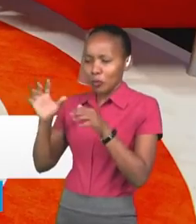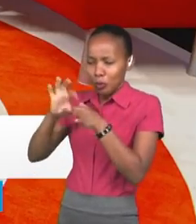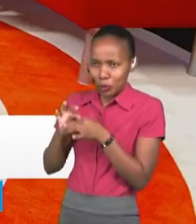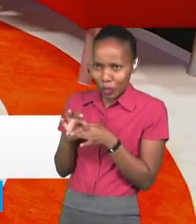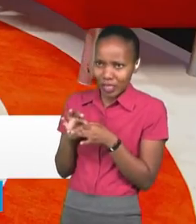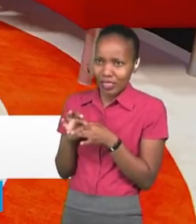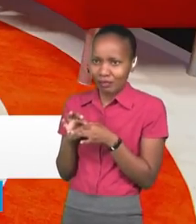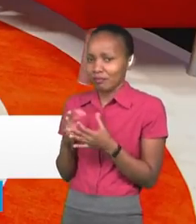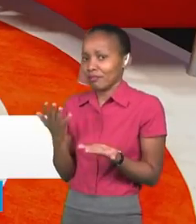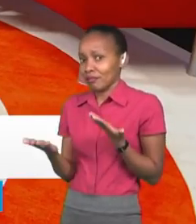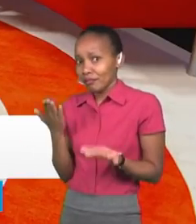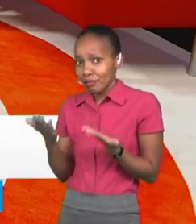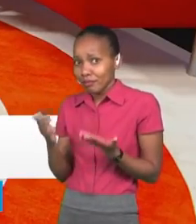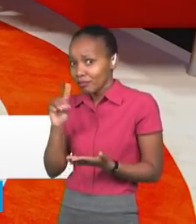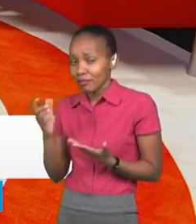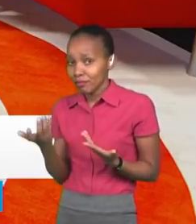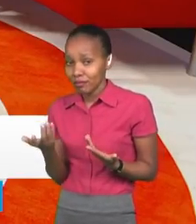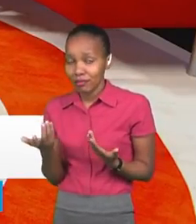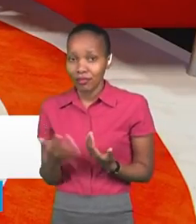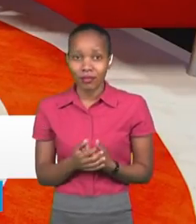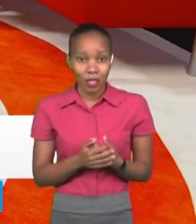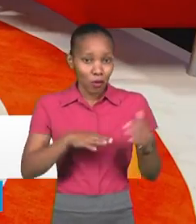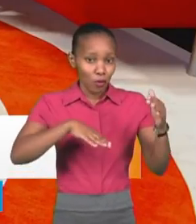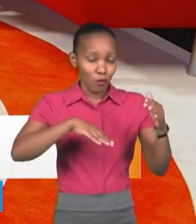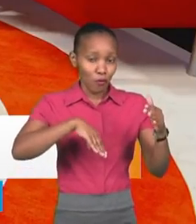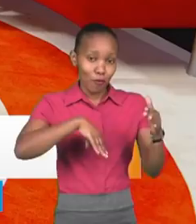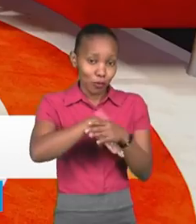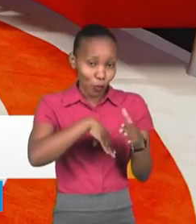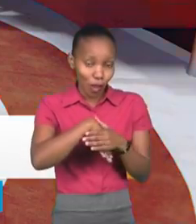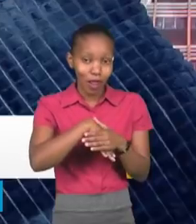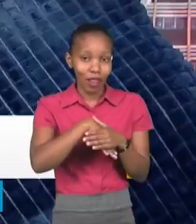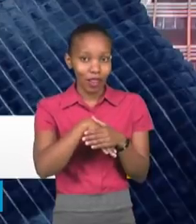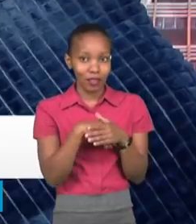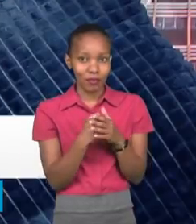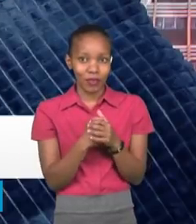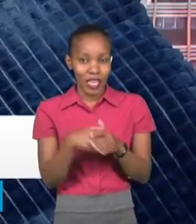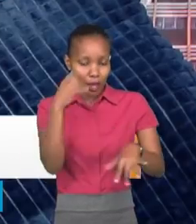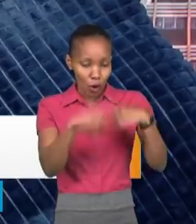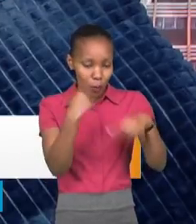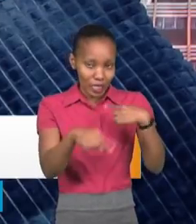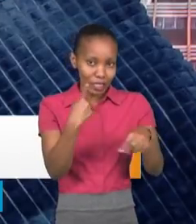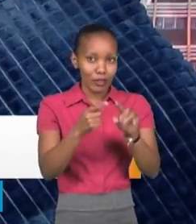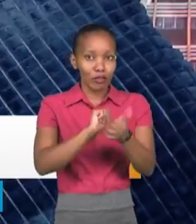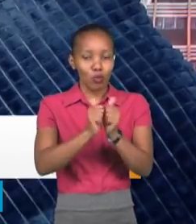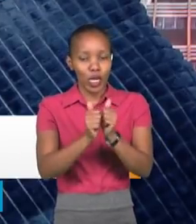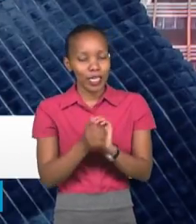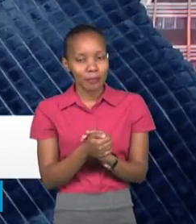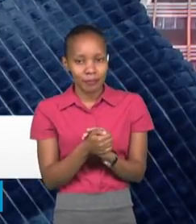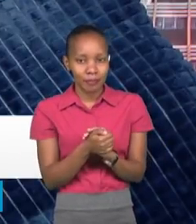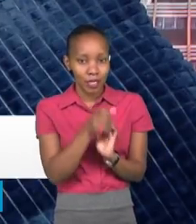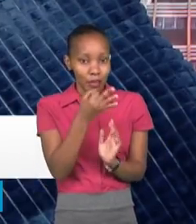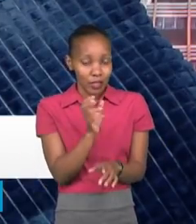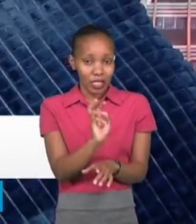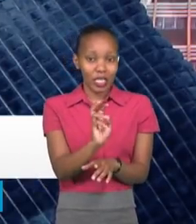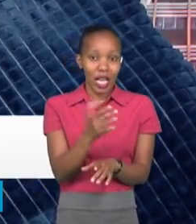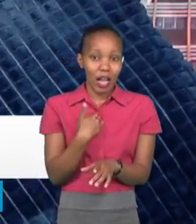Yeah, it's so tempting. Yeah. You know, football is a competitive game. Mm-hmm. And if you look at it,